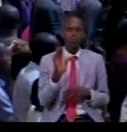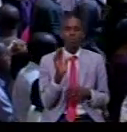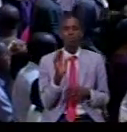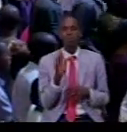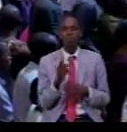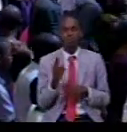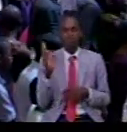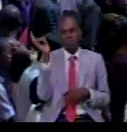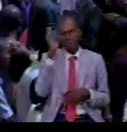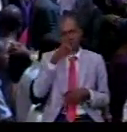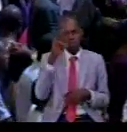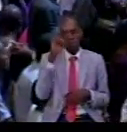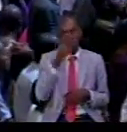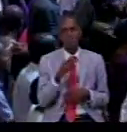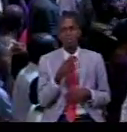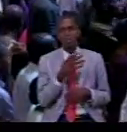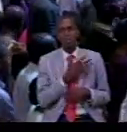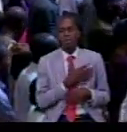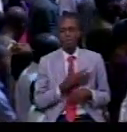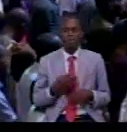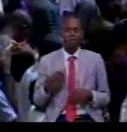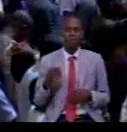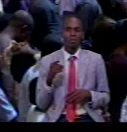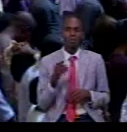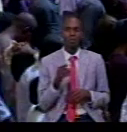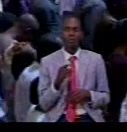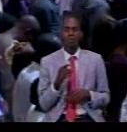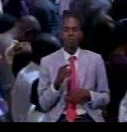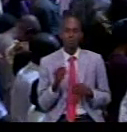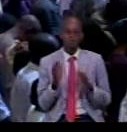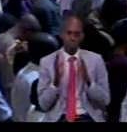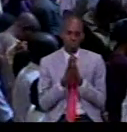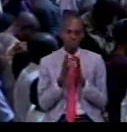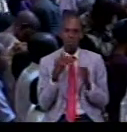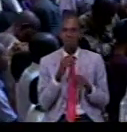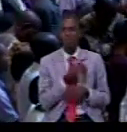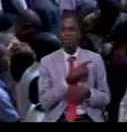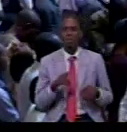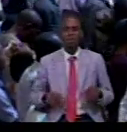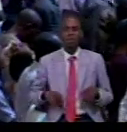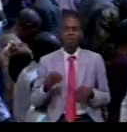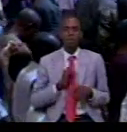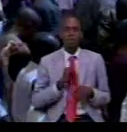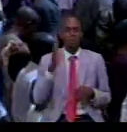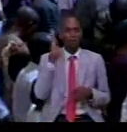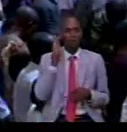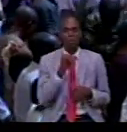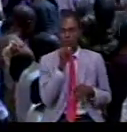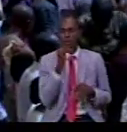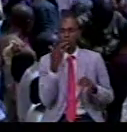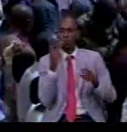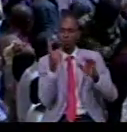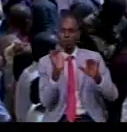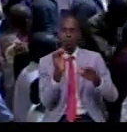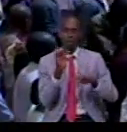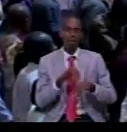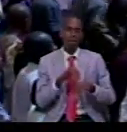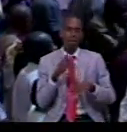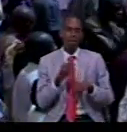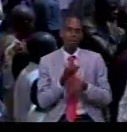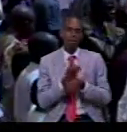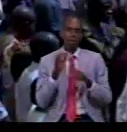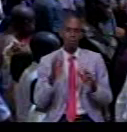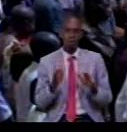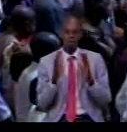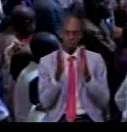you are doing. You continue with it. You are scorning at that stone. Pray and say, Lord, I will not scorn at the stone. Let God hear your voice. Open your